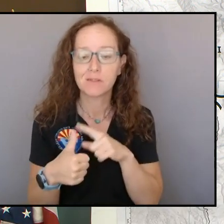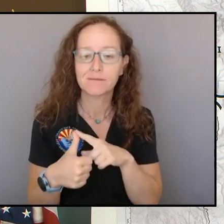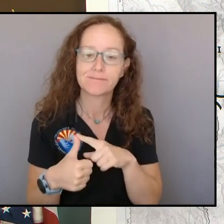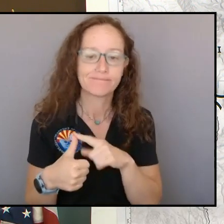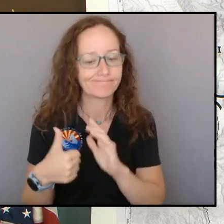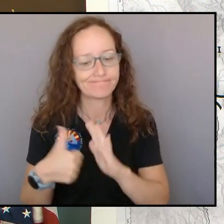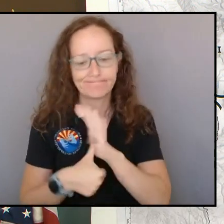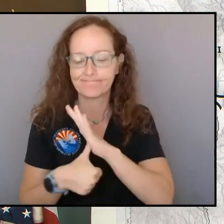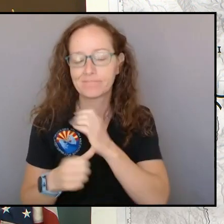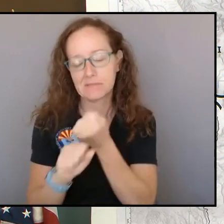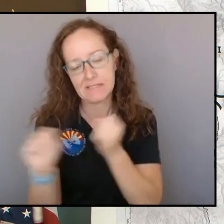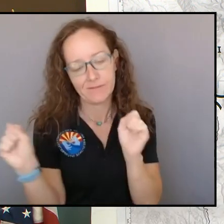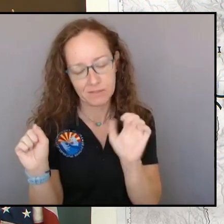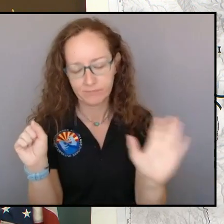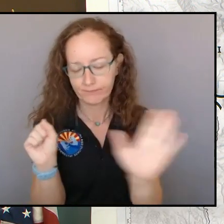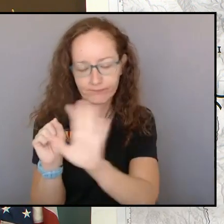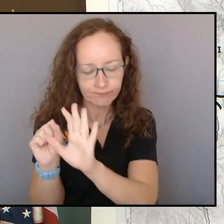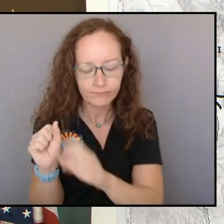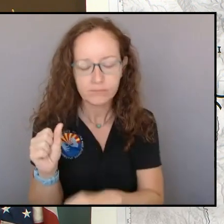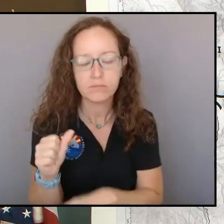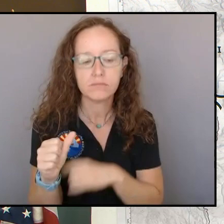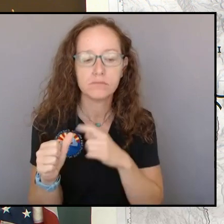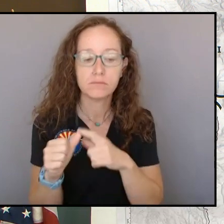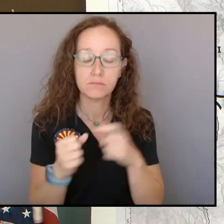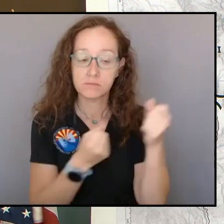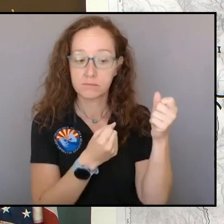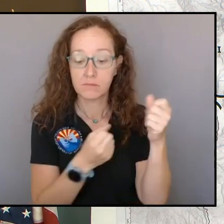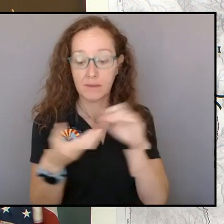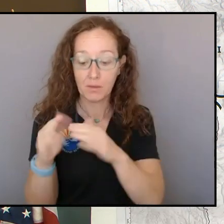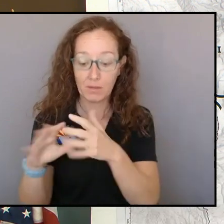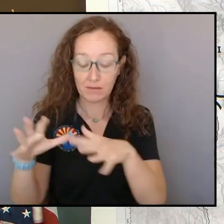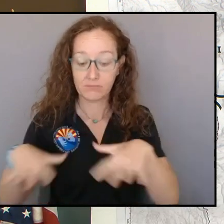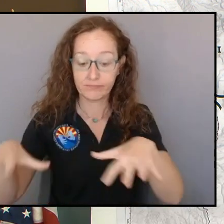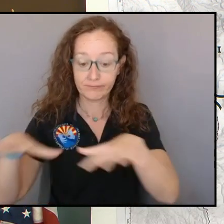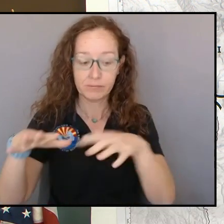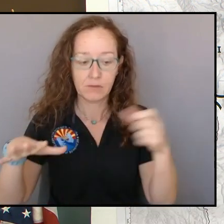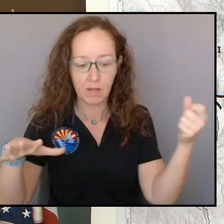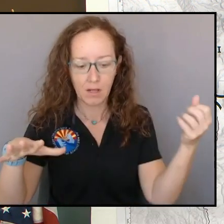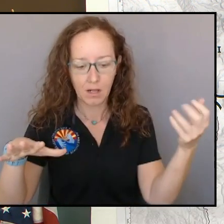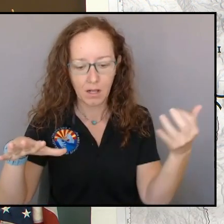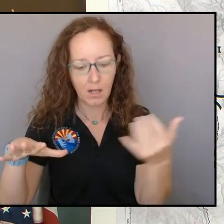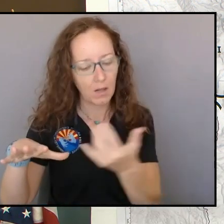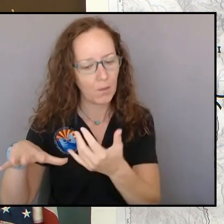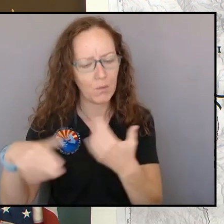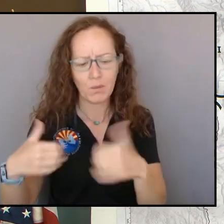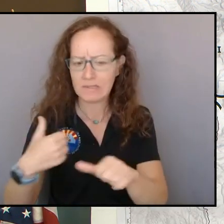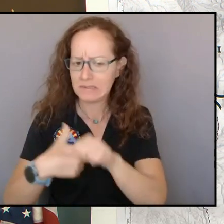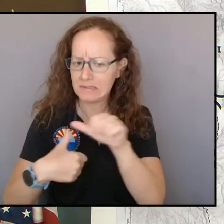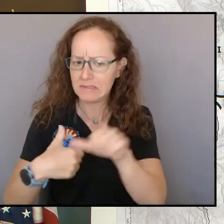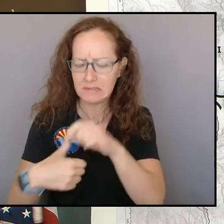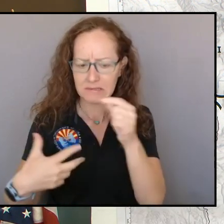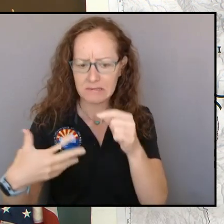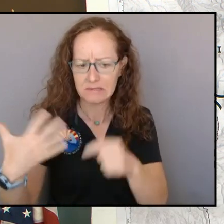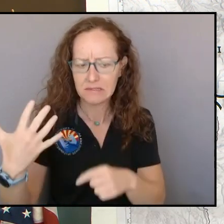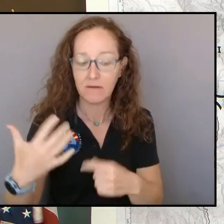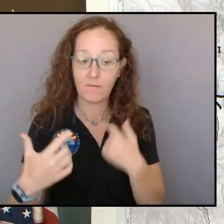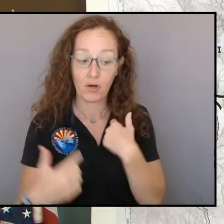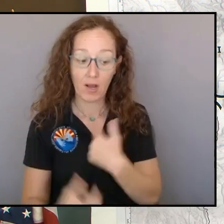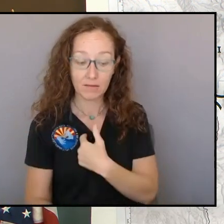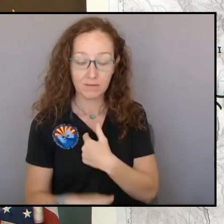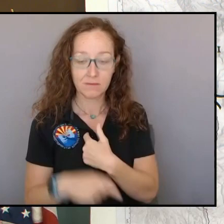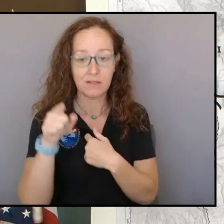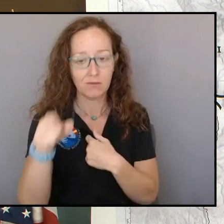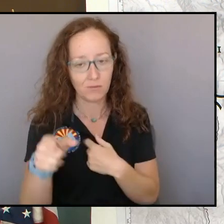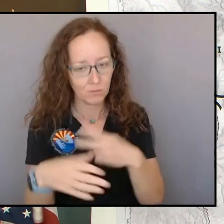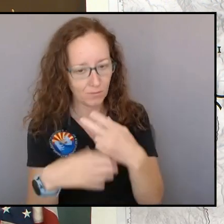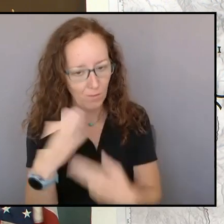paramount. As a fire comes through a community, there's a lot of safety hazards, not only for us, but you, and that's your safety is our